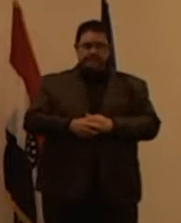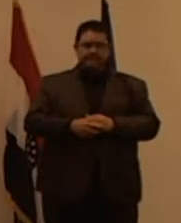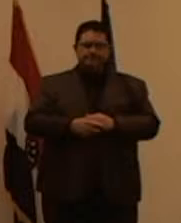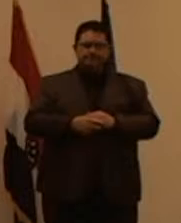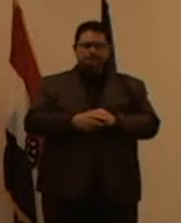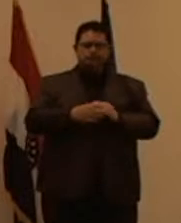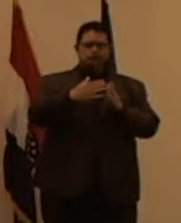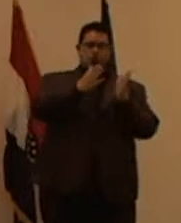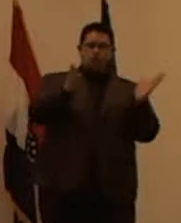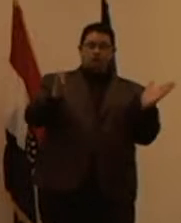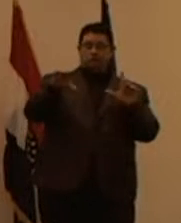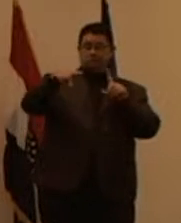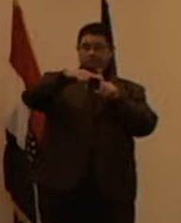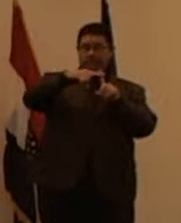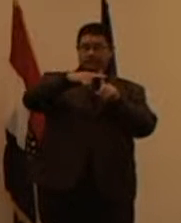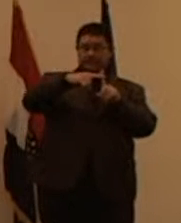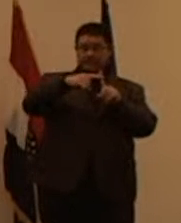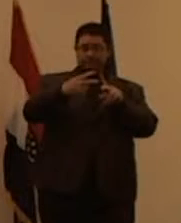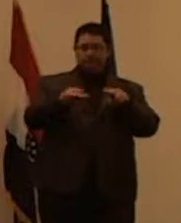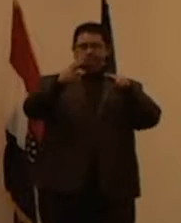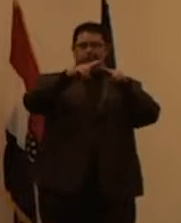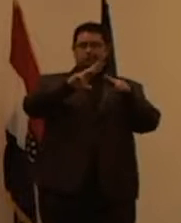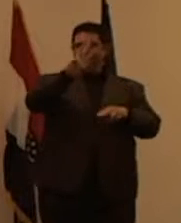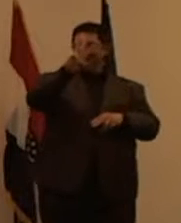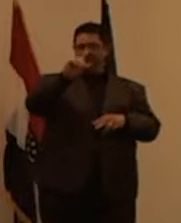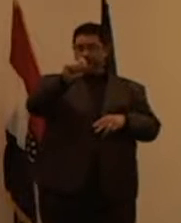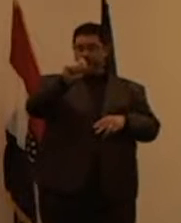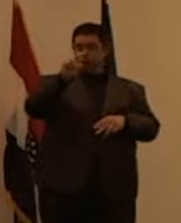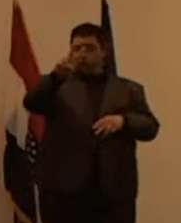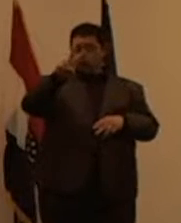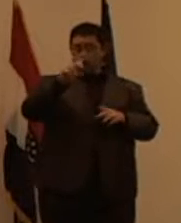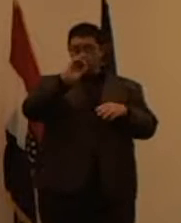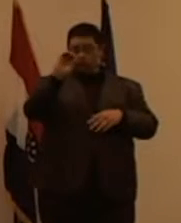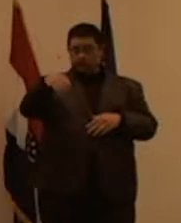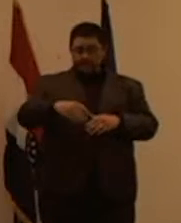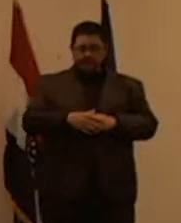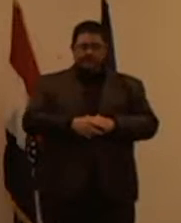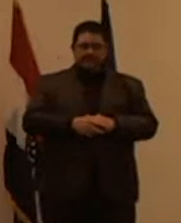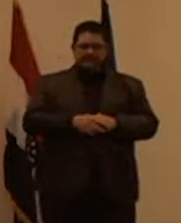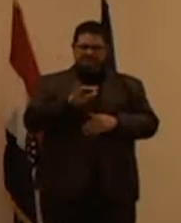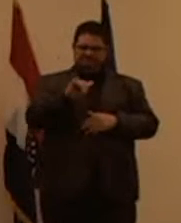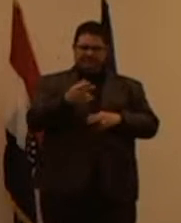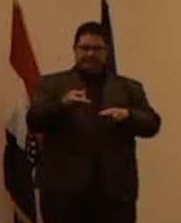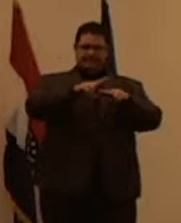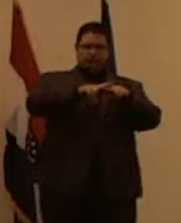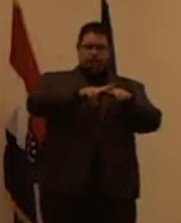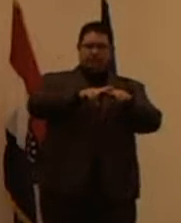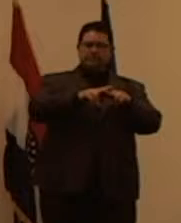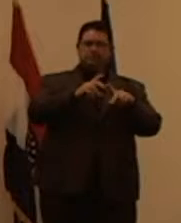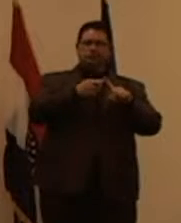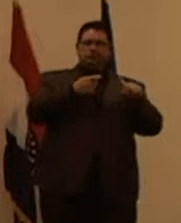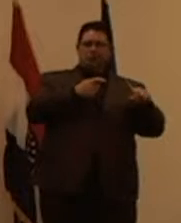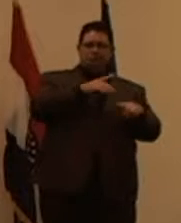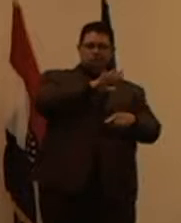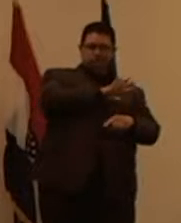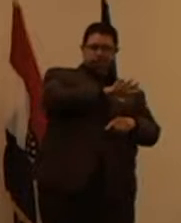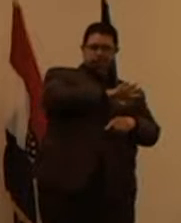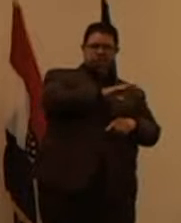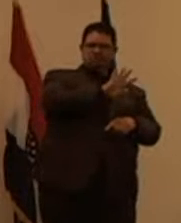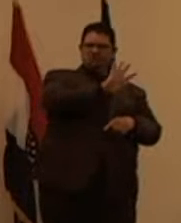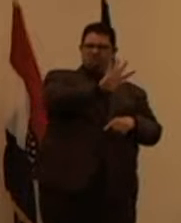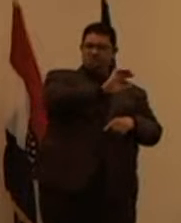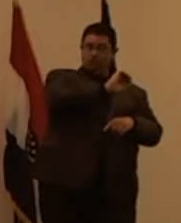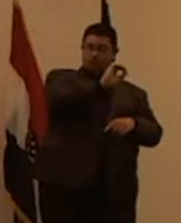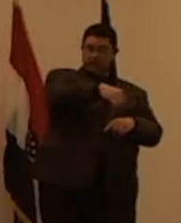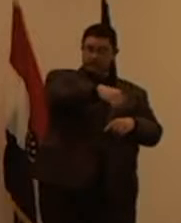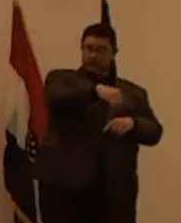rate increased to 6.2%. This is an increase from the baseline of about 4% that we